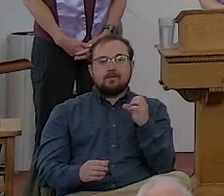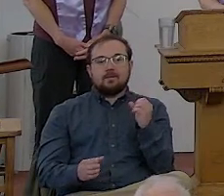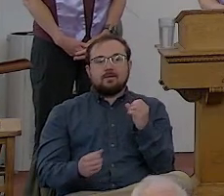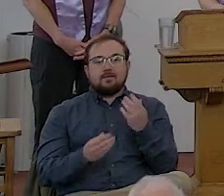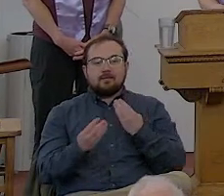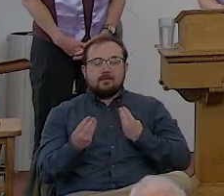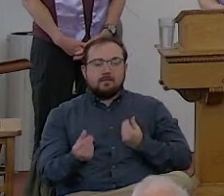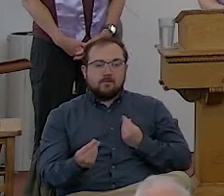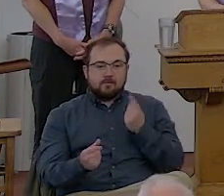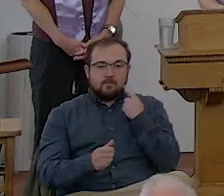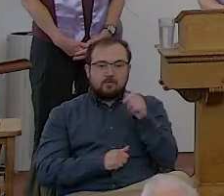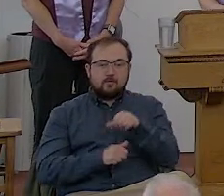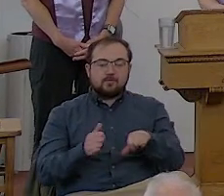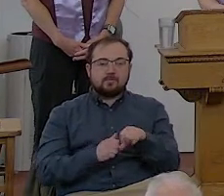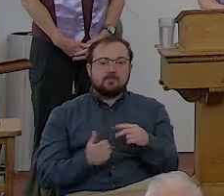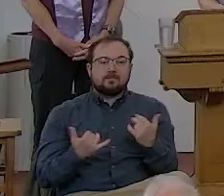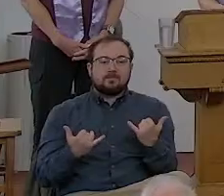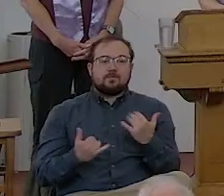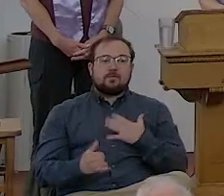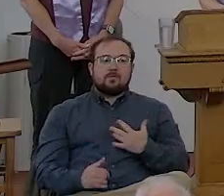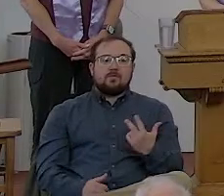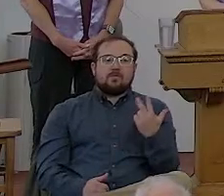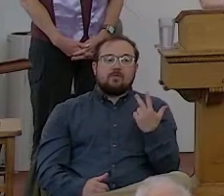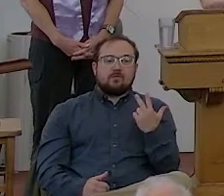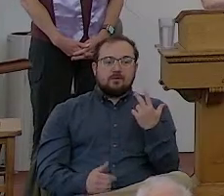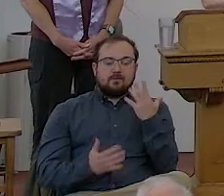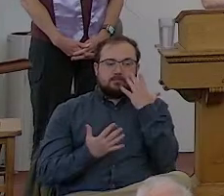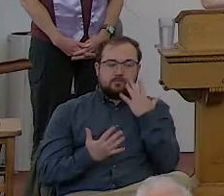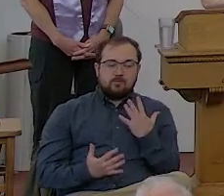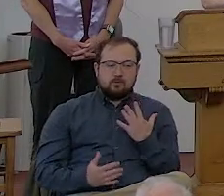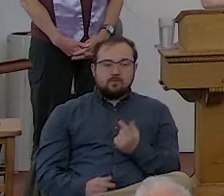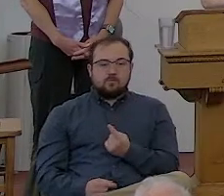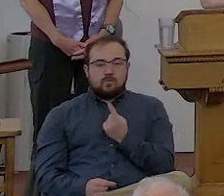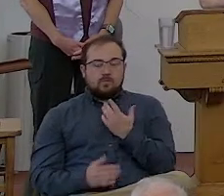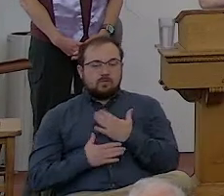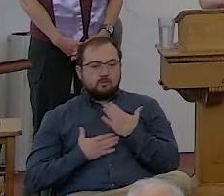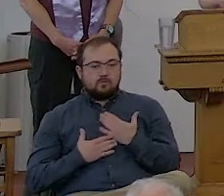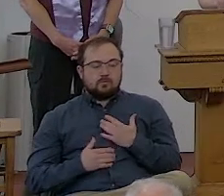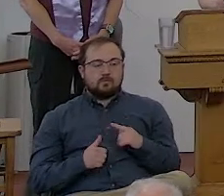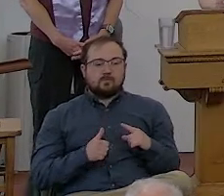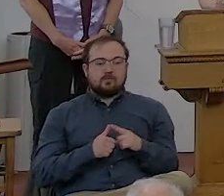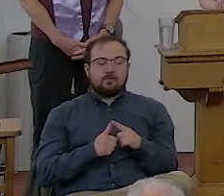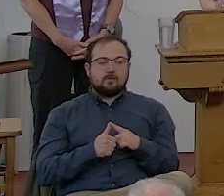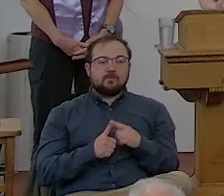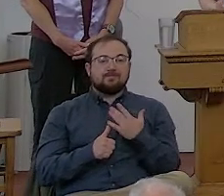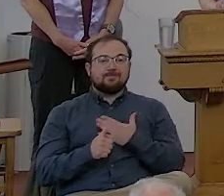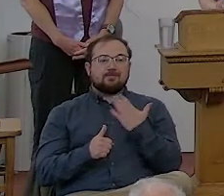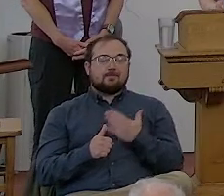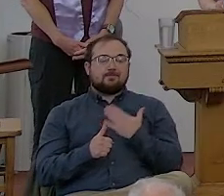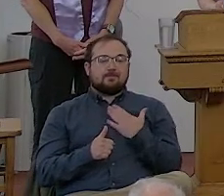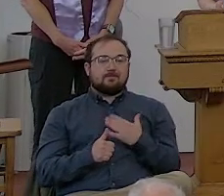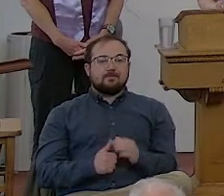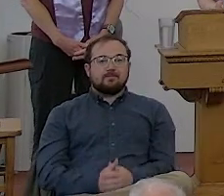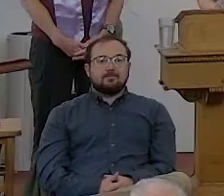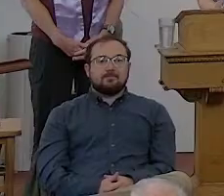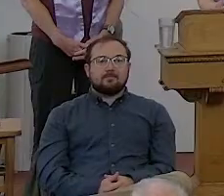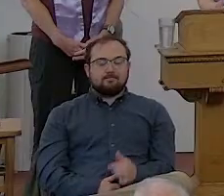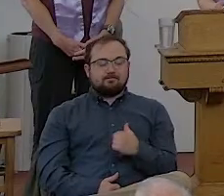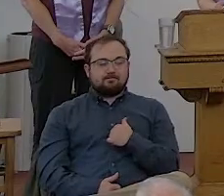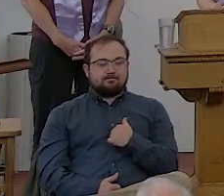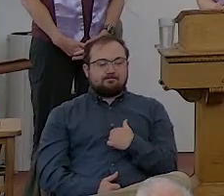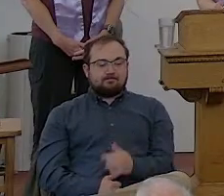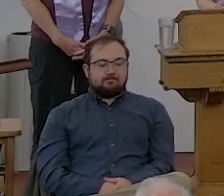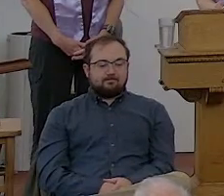Today we have 3 sorrows and 1 joy. First, for our joy, this one is by